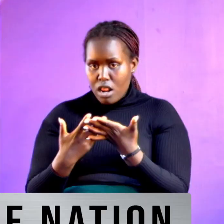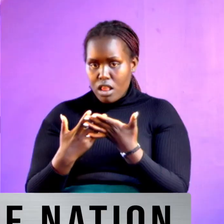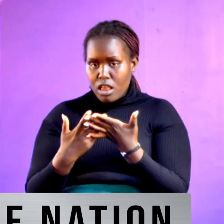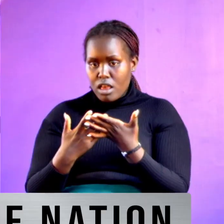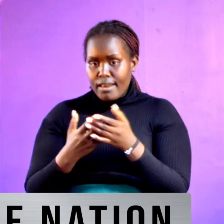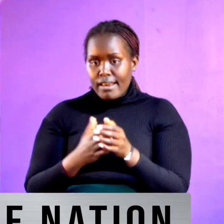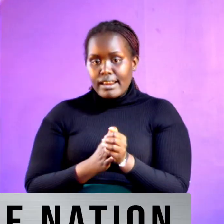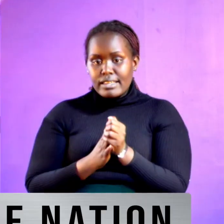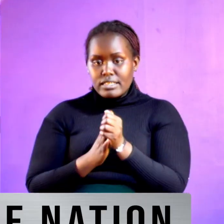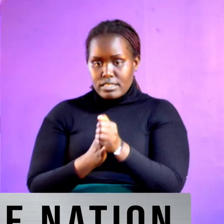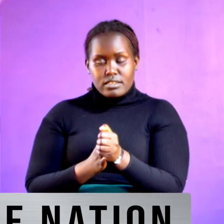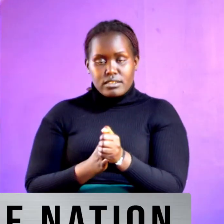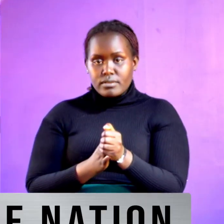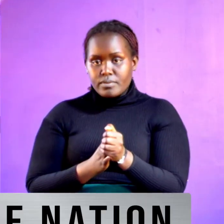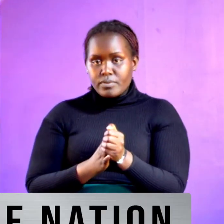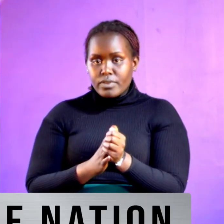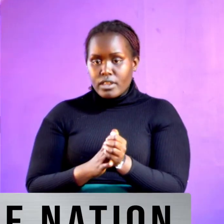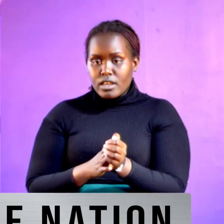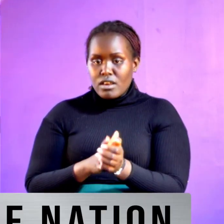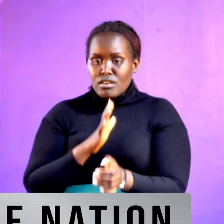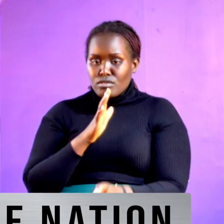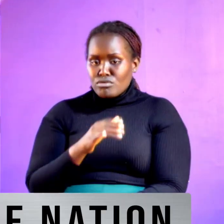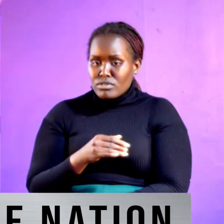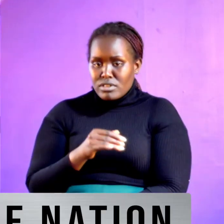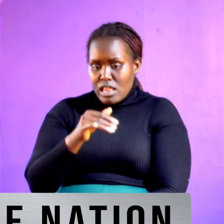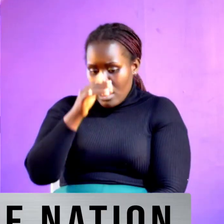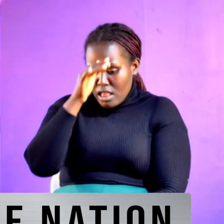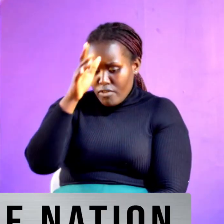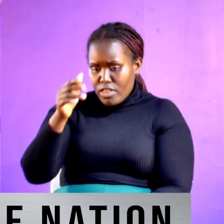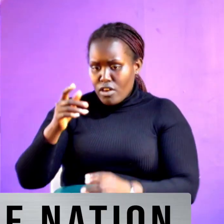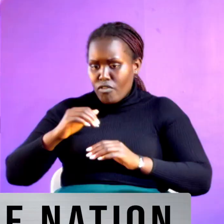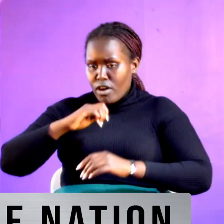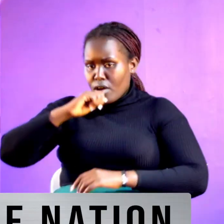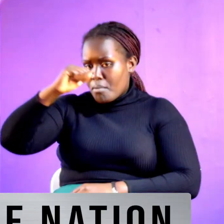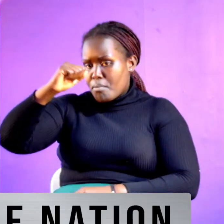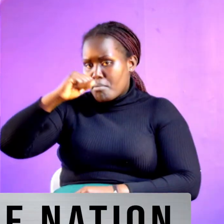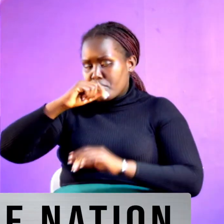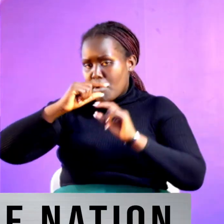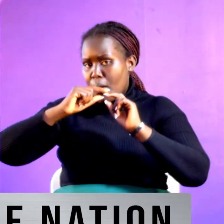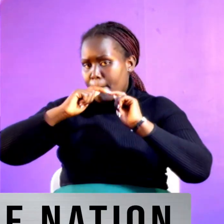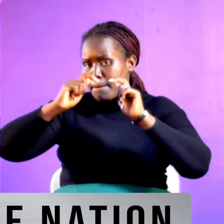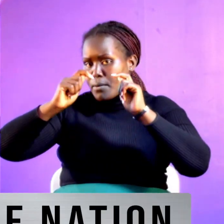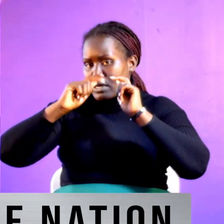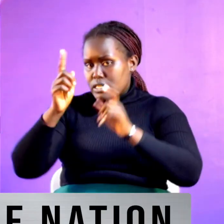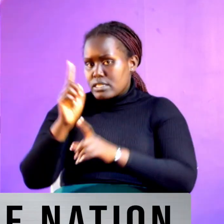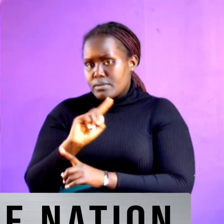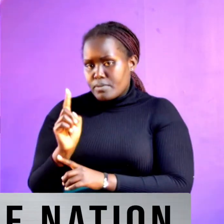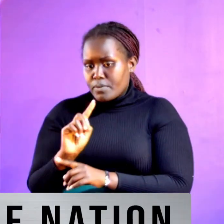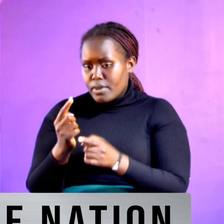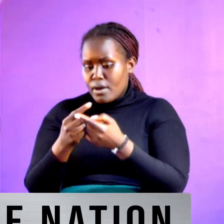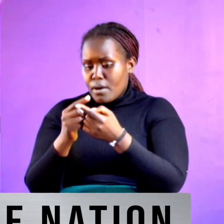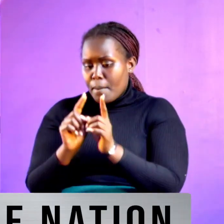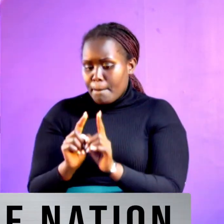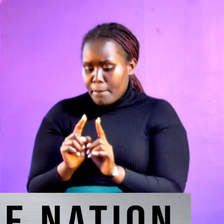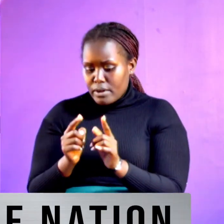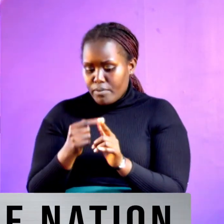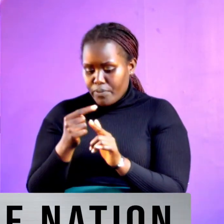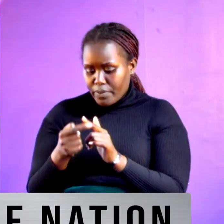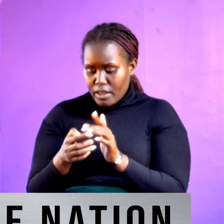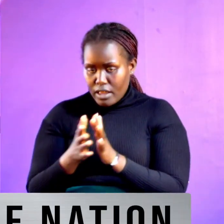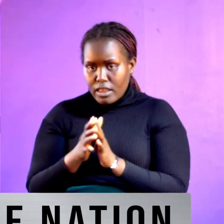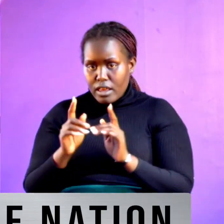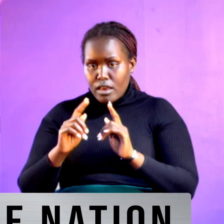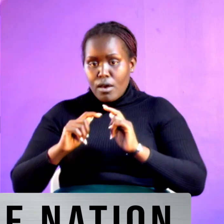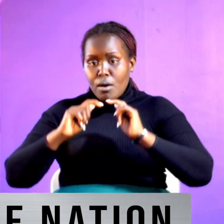or anger. You know, he's not the father of protests or, you know, so that one has to be clear that these ones, the protests that have been